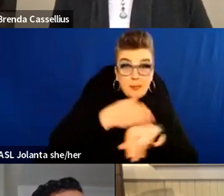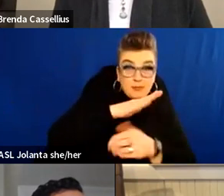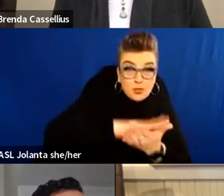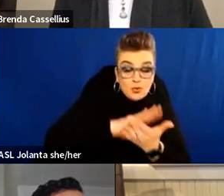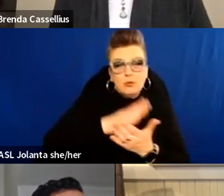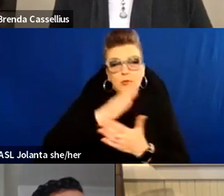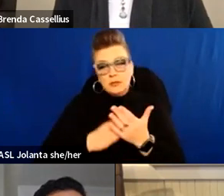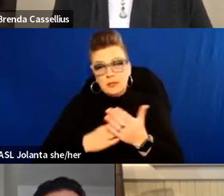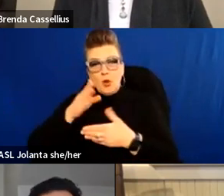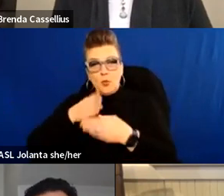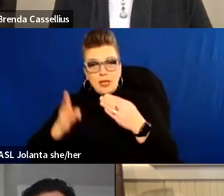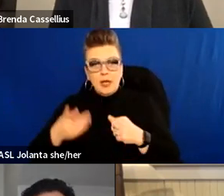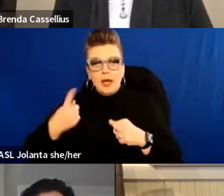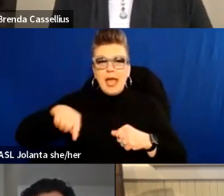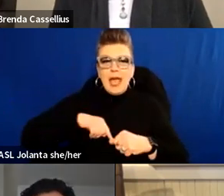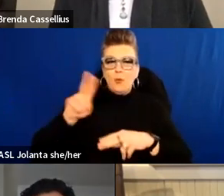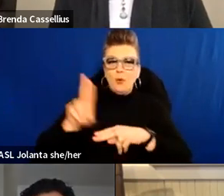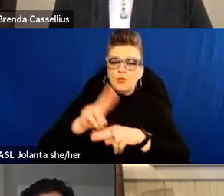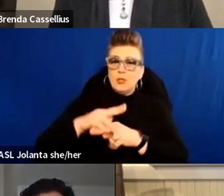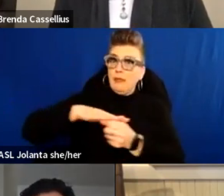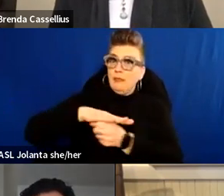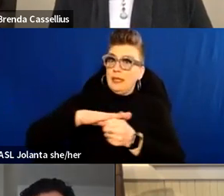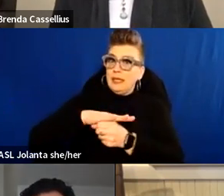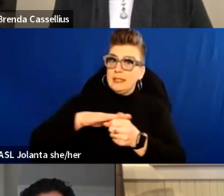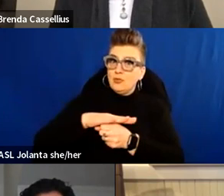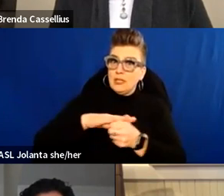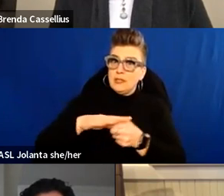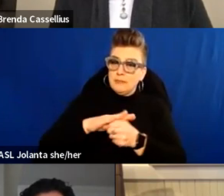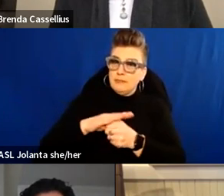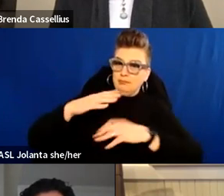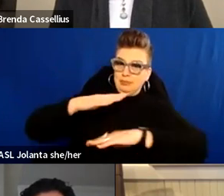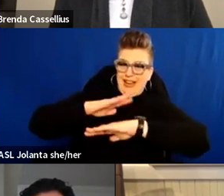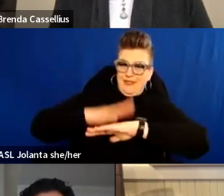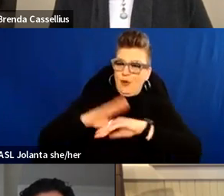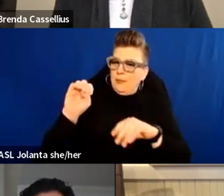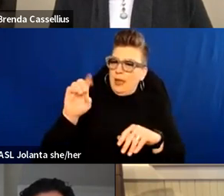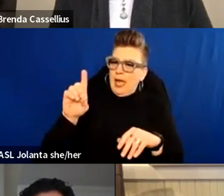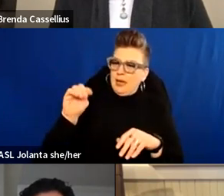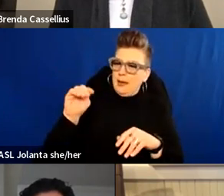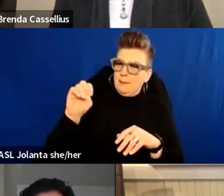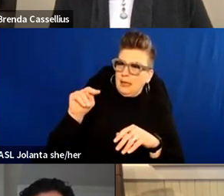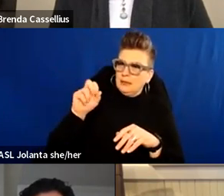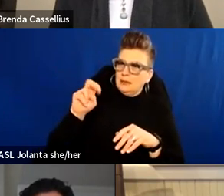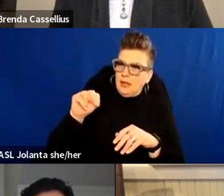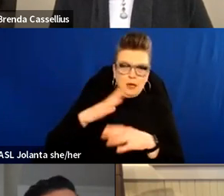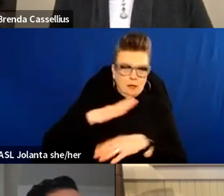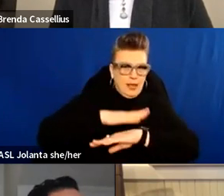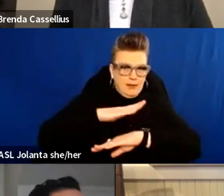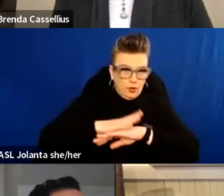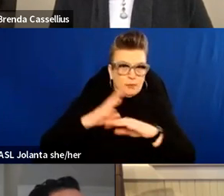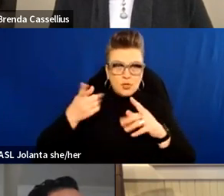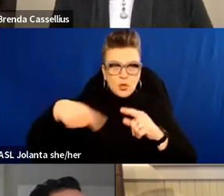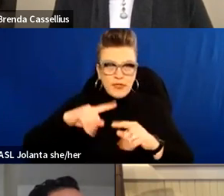district's edmentum platform as the base for the curriculum so that we know that we are i'm covering the and teaching and gaining mastery of the